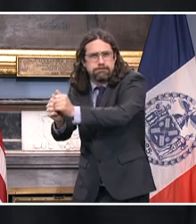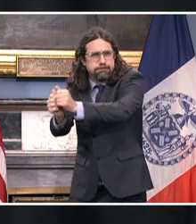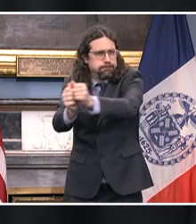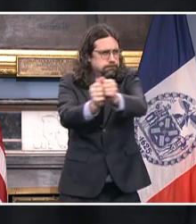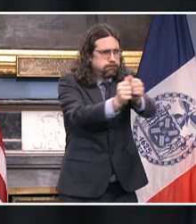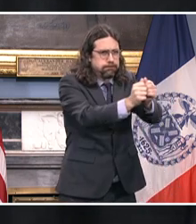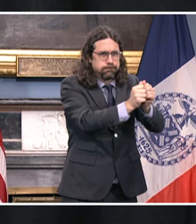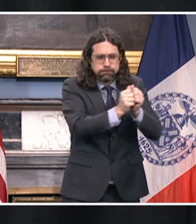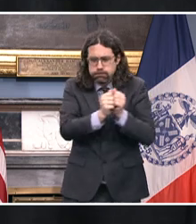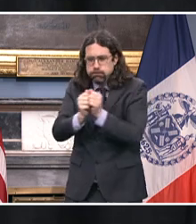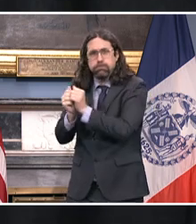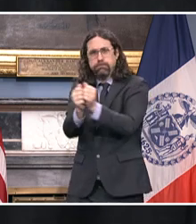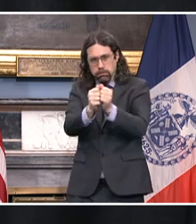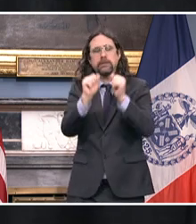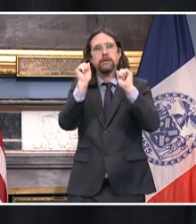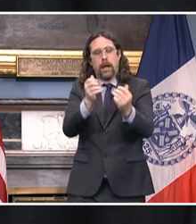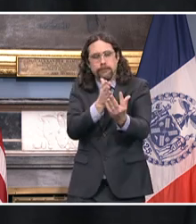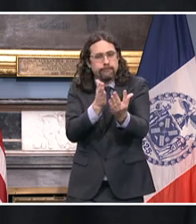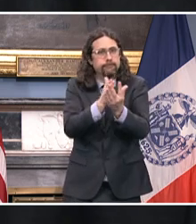seeing every day.